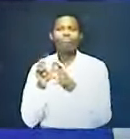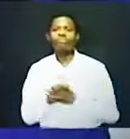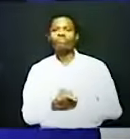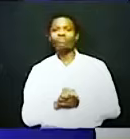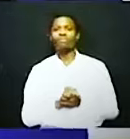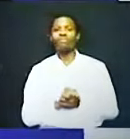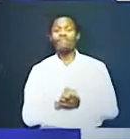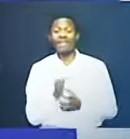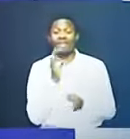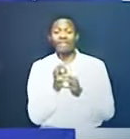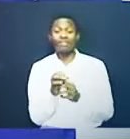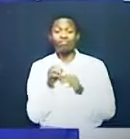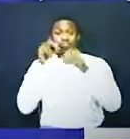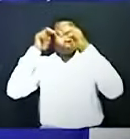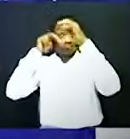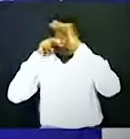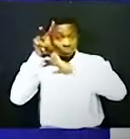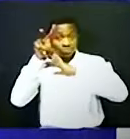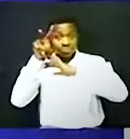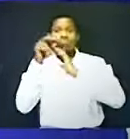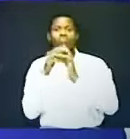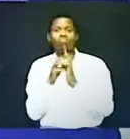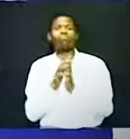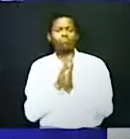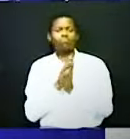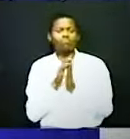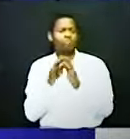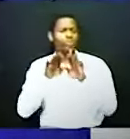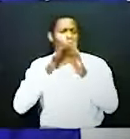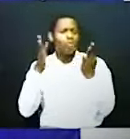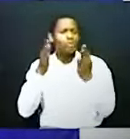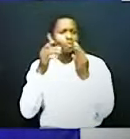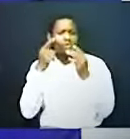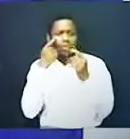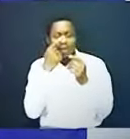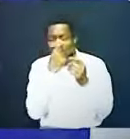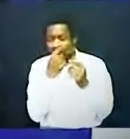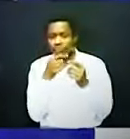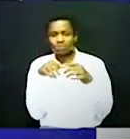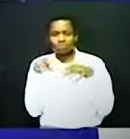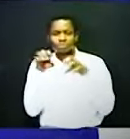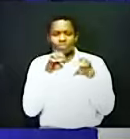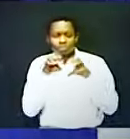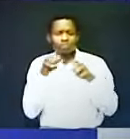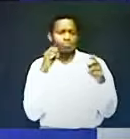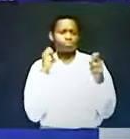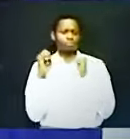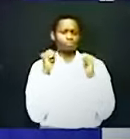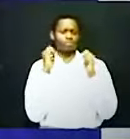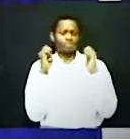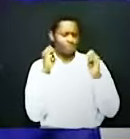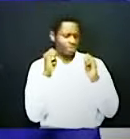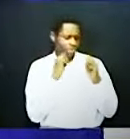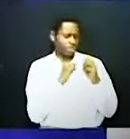you professor, open your eyes, exercise your spirit, heal as well.